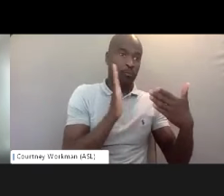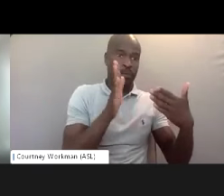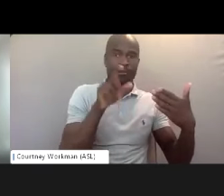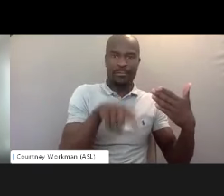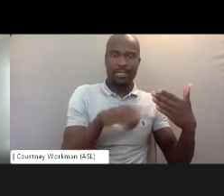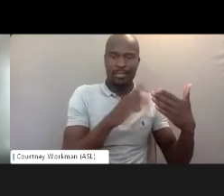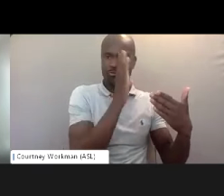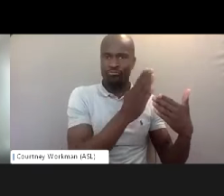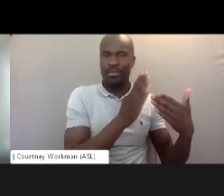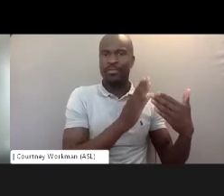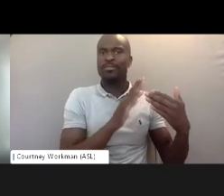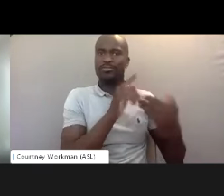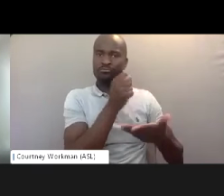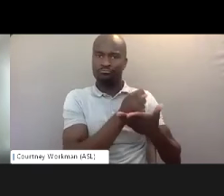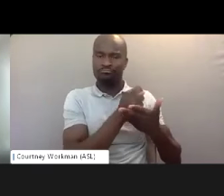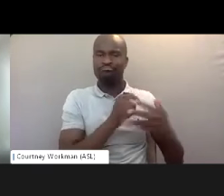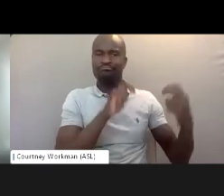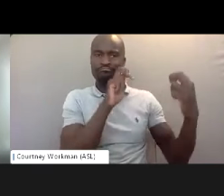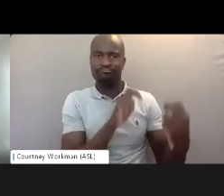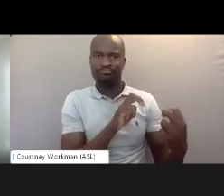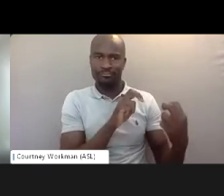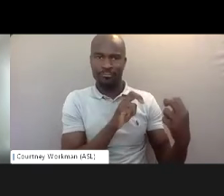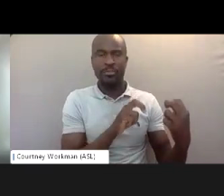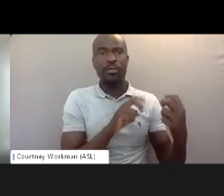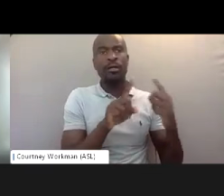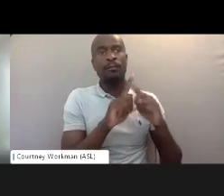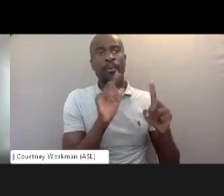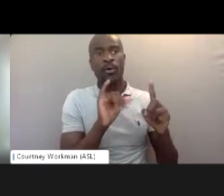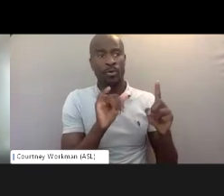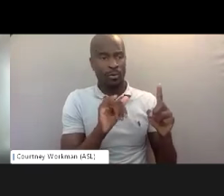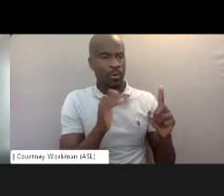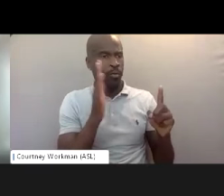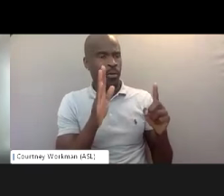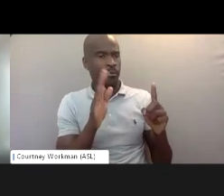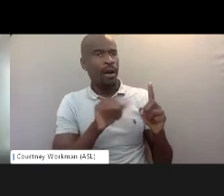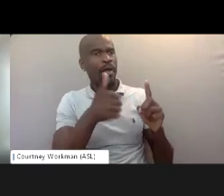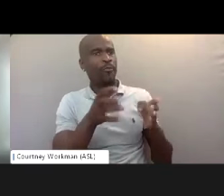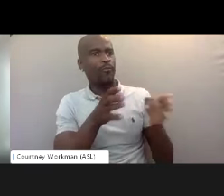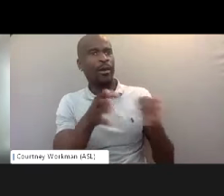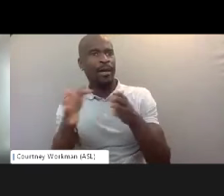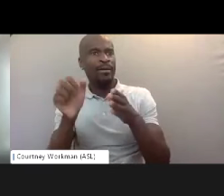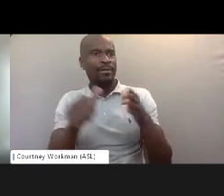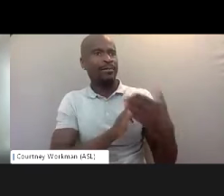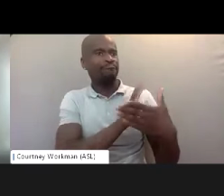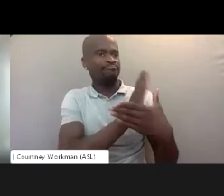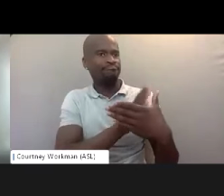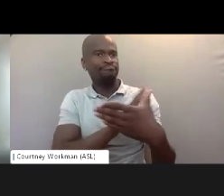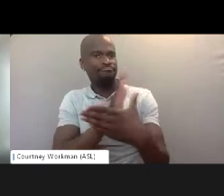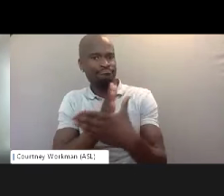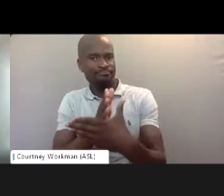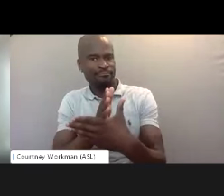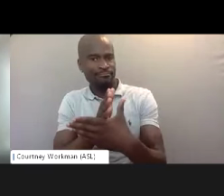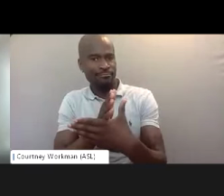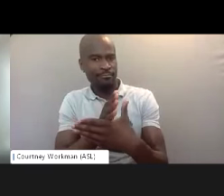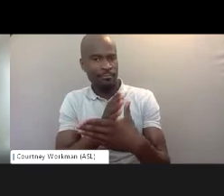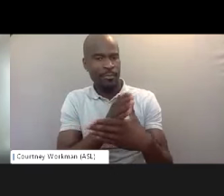following a mass violence incident. But there's a range of other mental and behavioral health interventions that might also be needed for people that don't meet